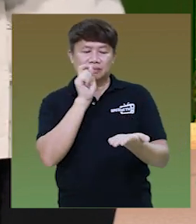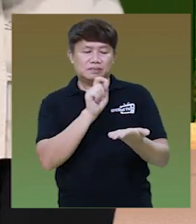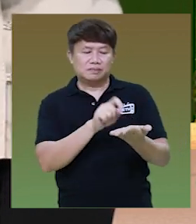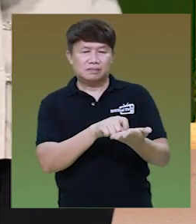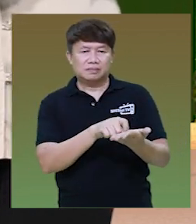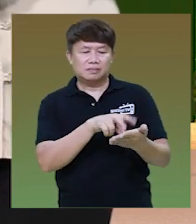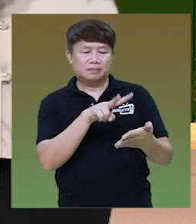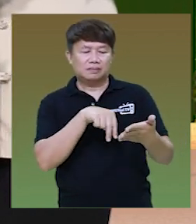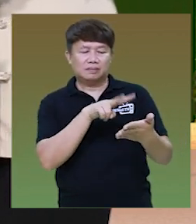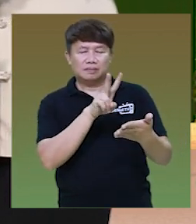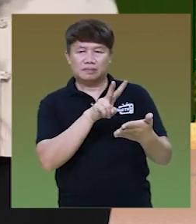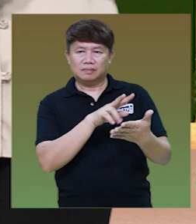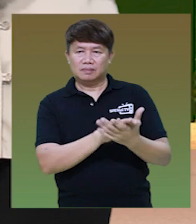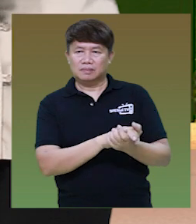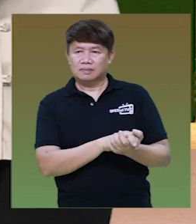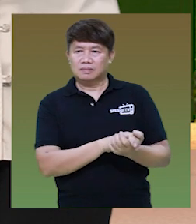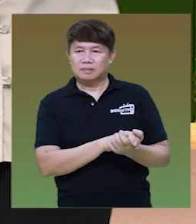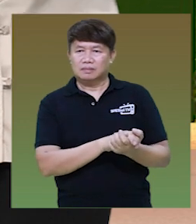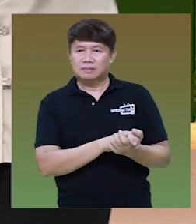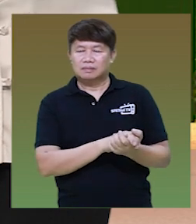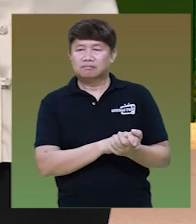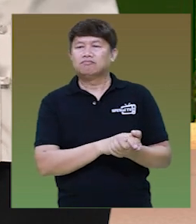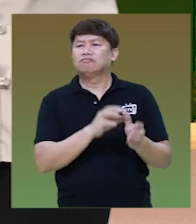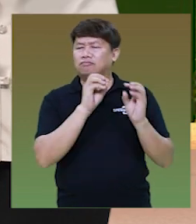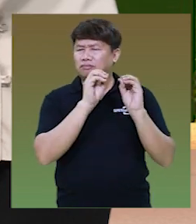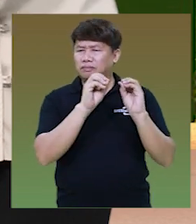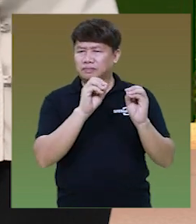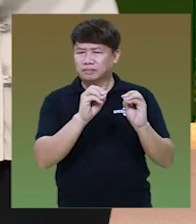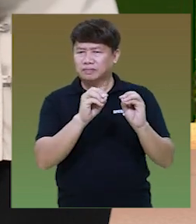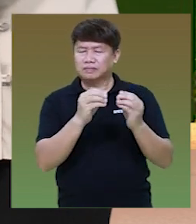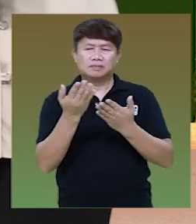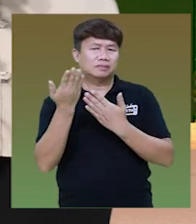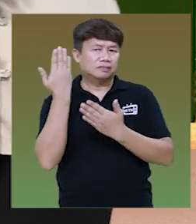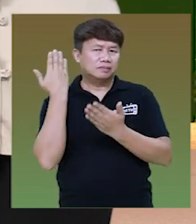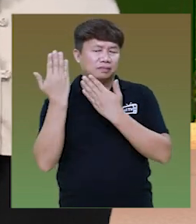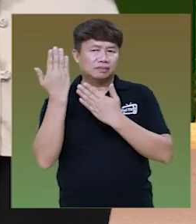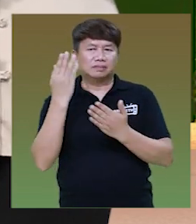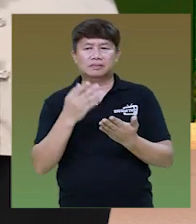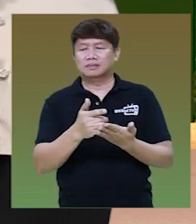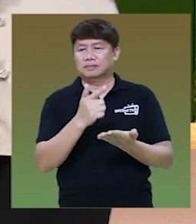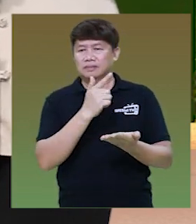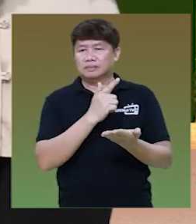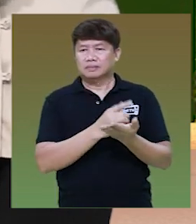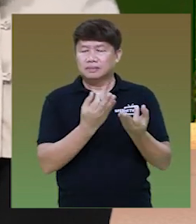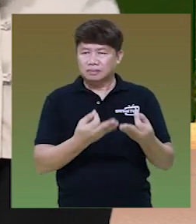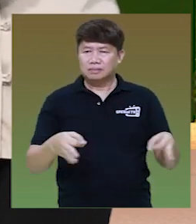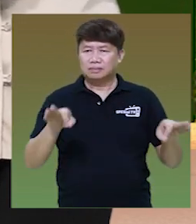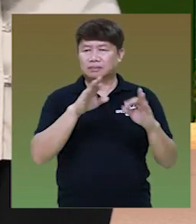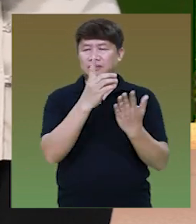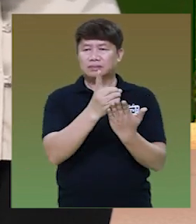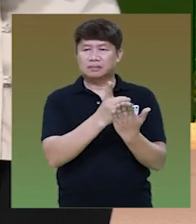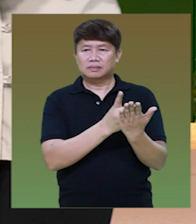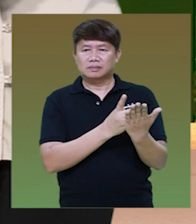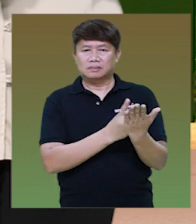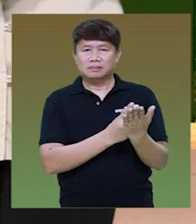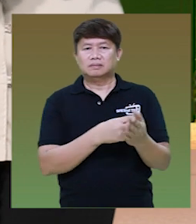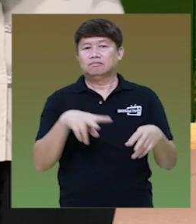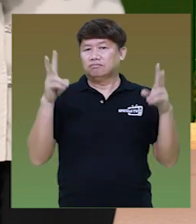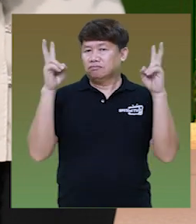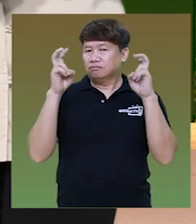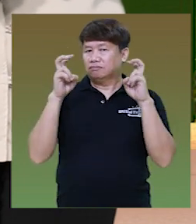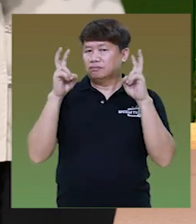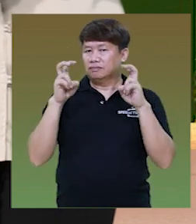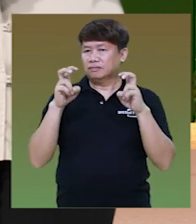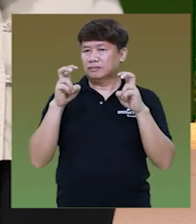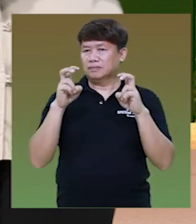read. As you were taught in the previous lesson, the important details in the story are the